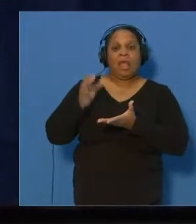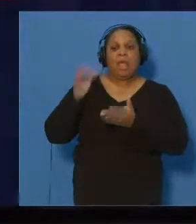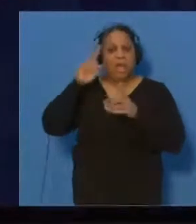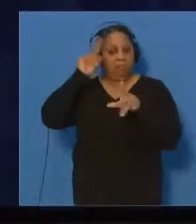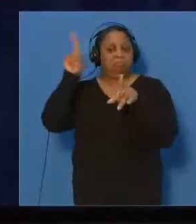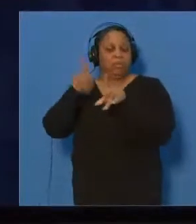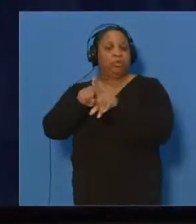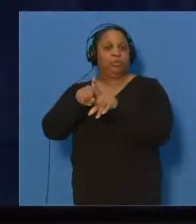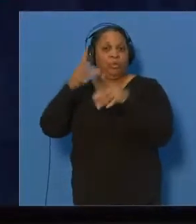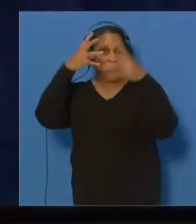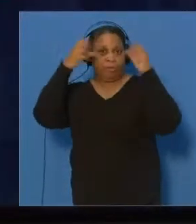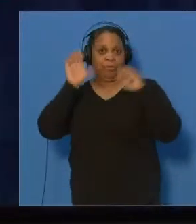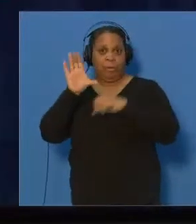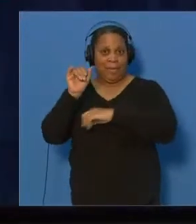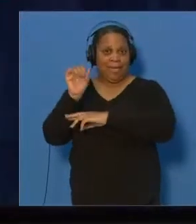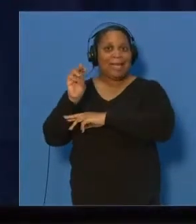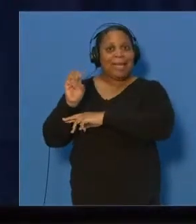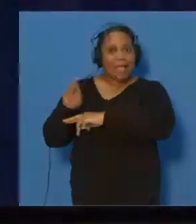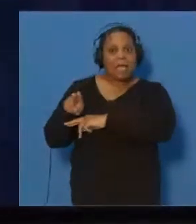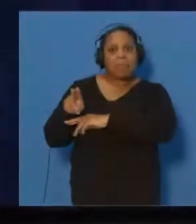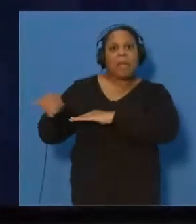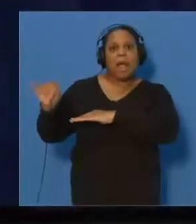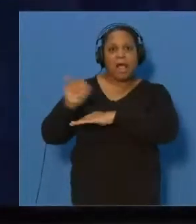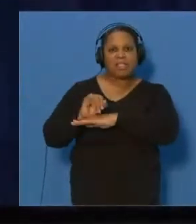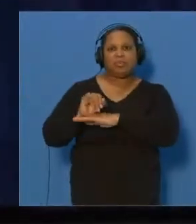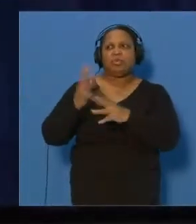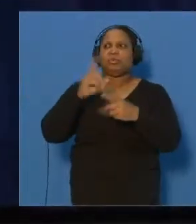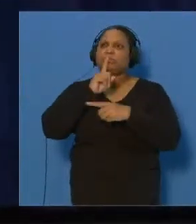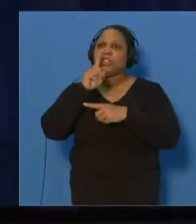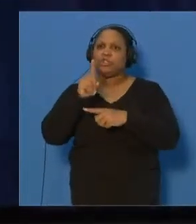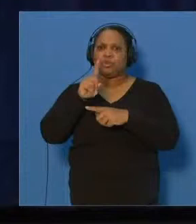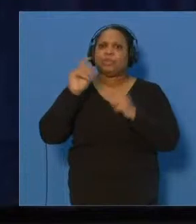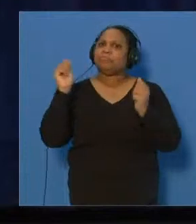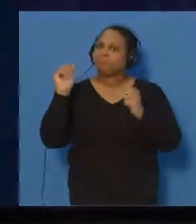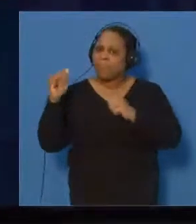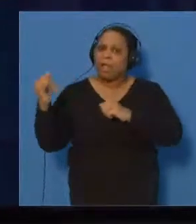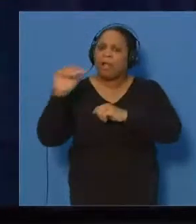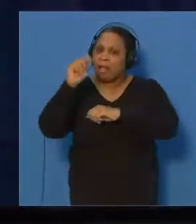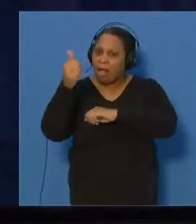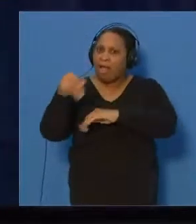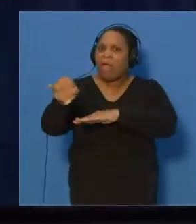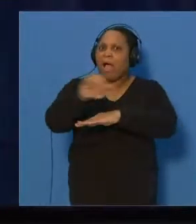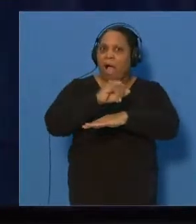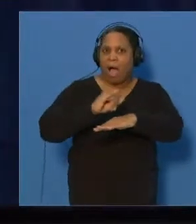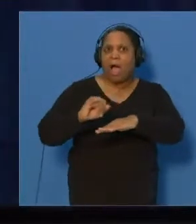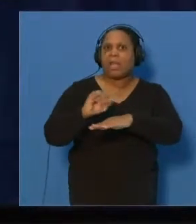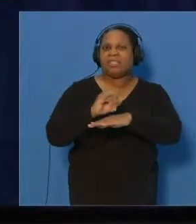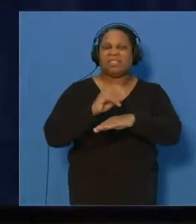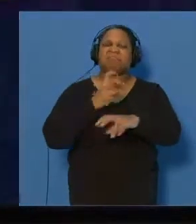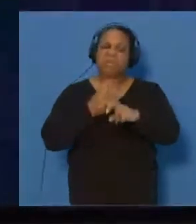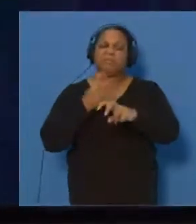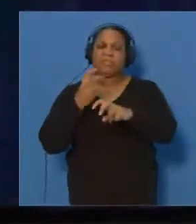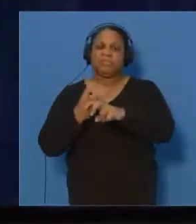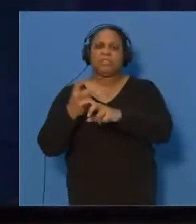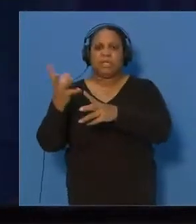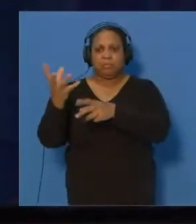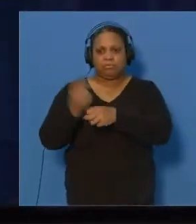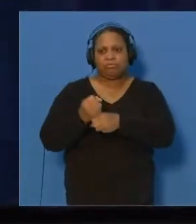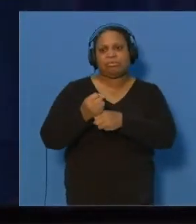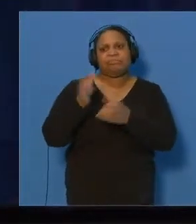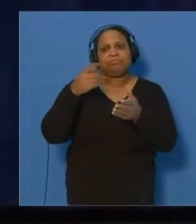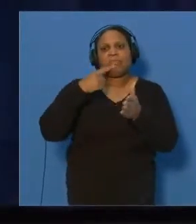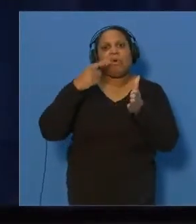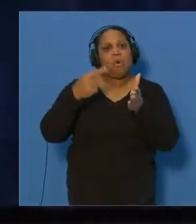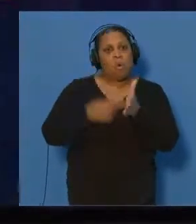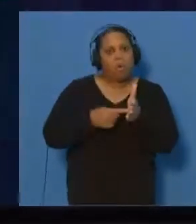Islands, because we want to make sure that as many of our CARICOM countries who may need additional tests that are having difficulties placing small orders